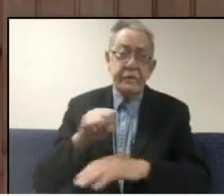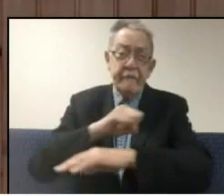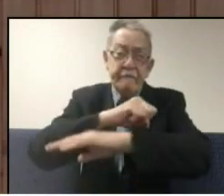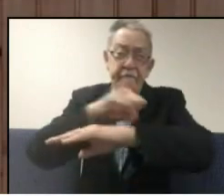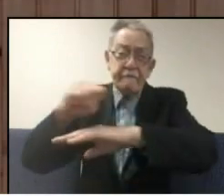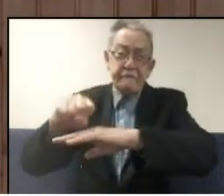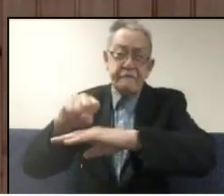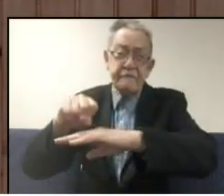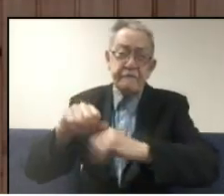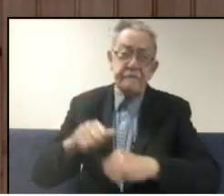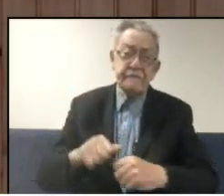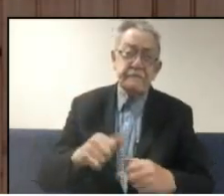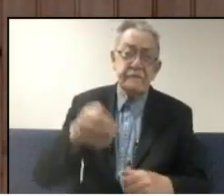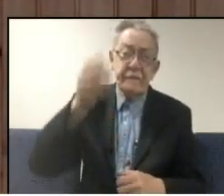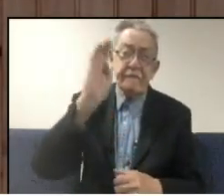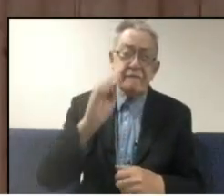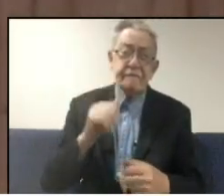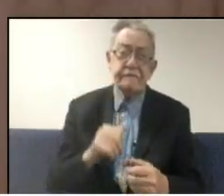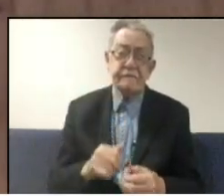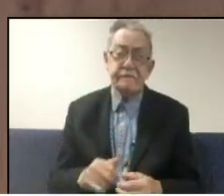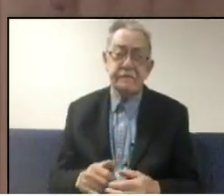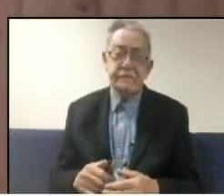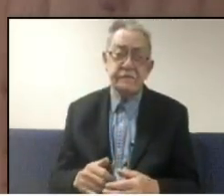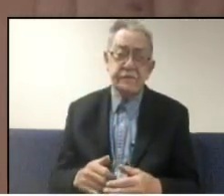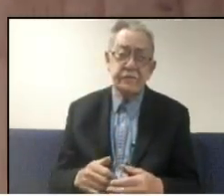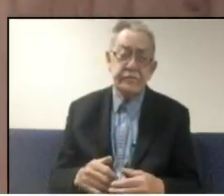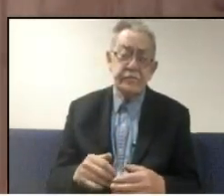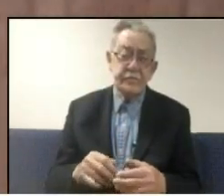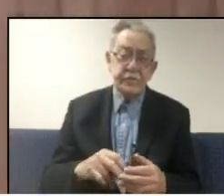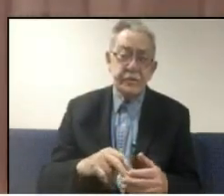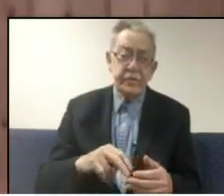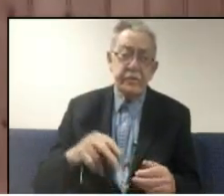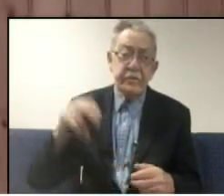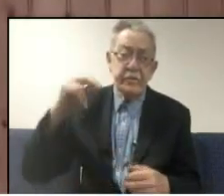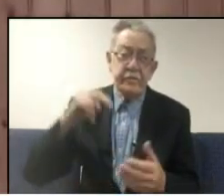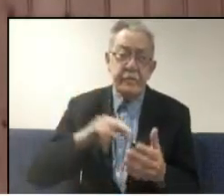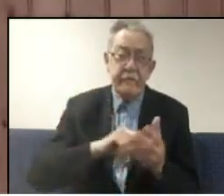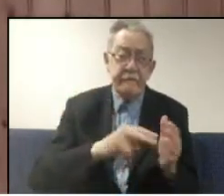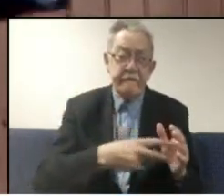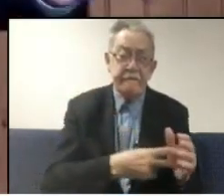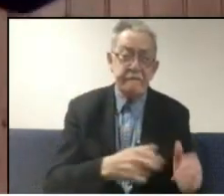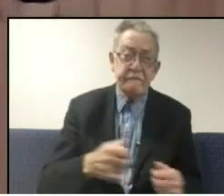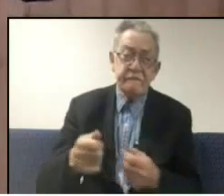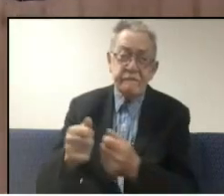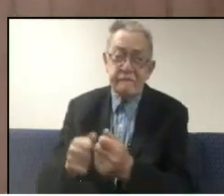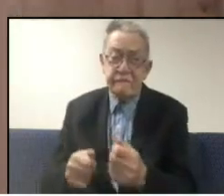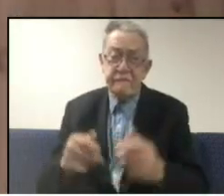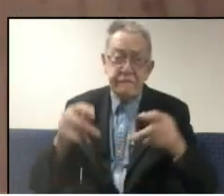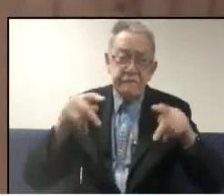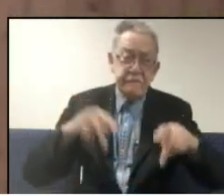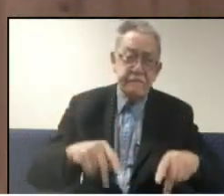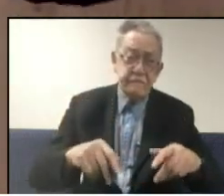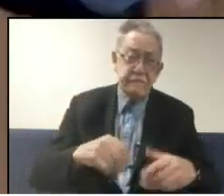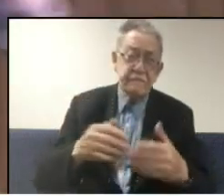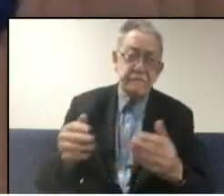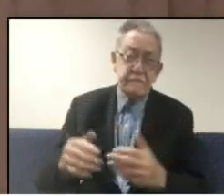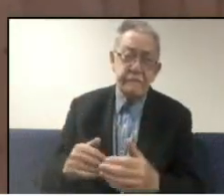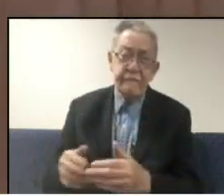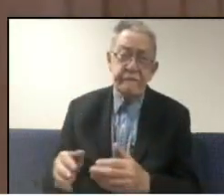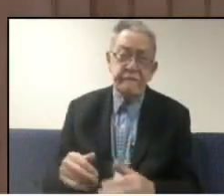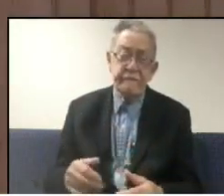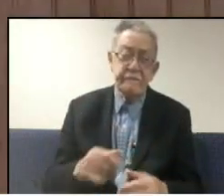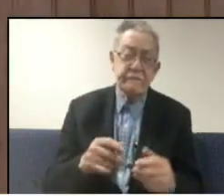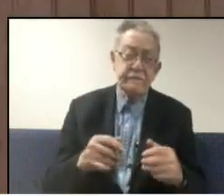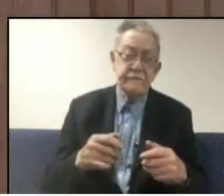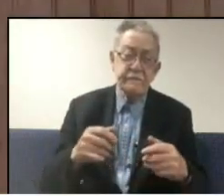that God has a purpose and a plan for every one of us, irrespective of our past behavior, irrespective of our training,